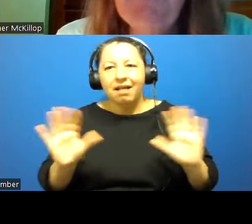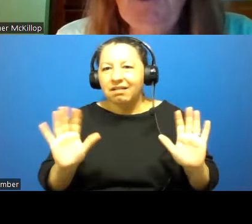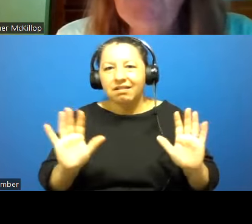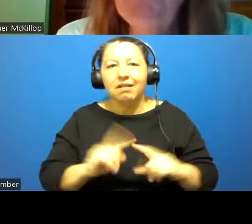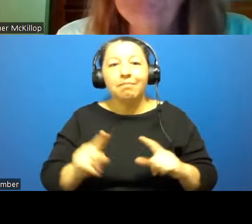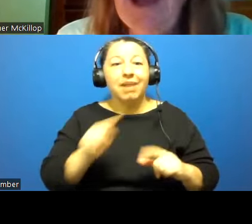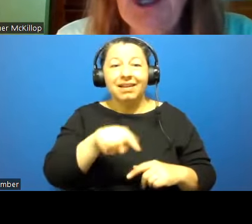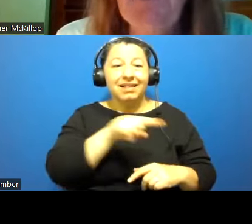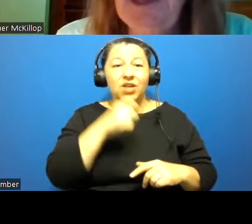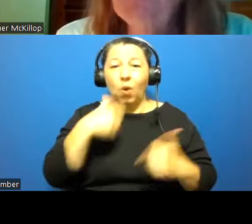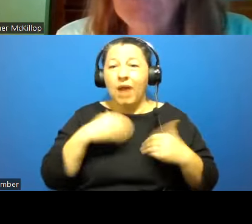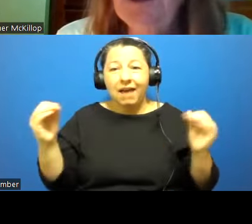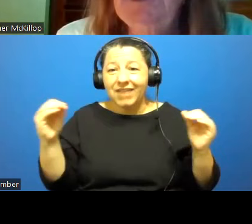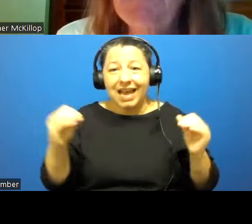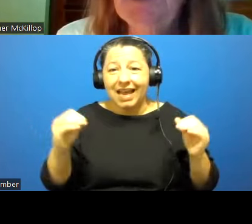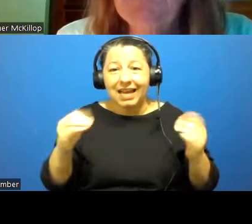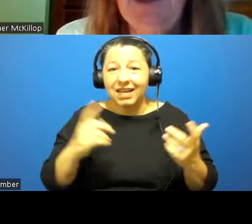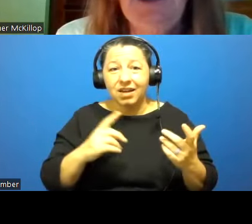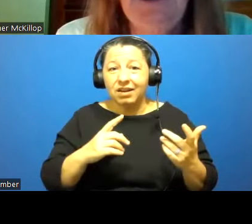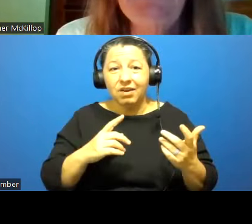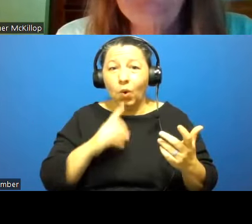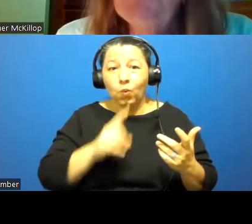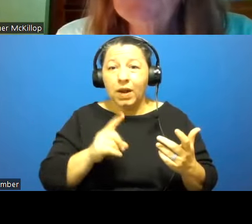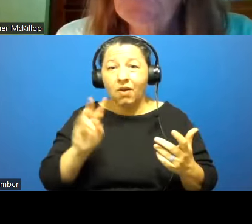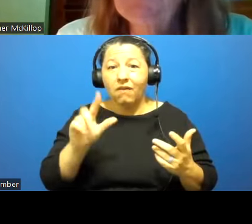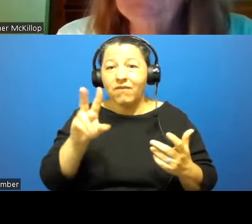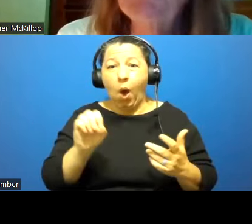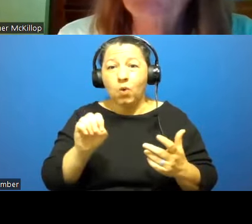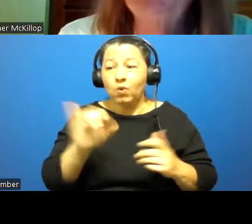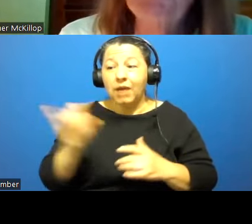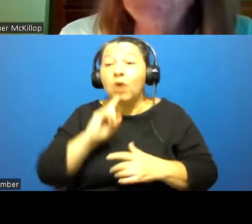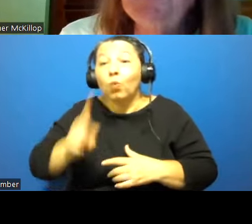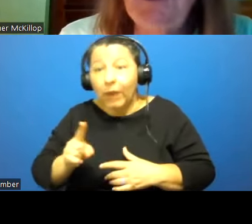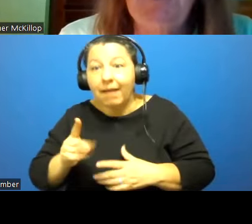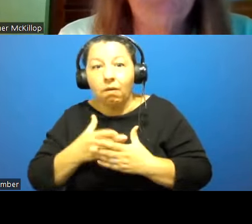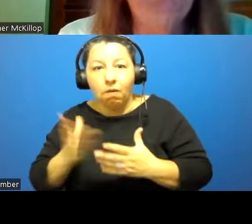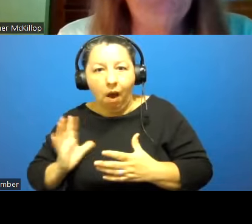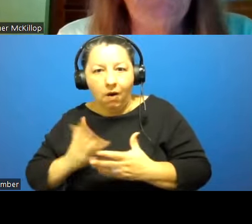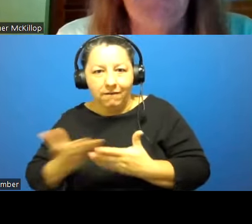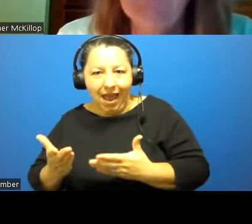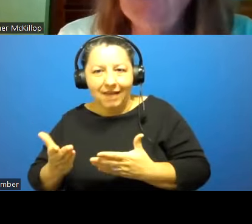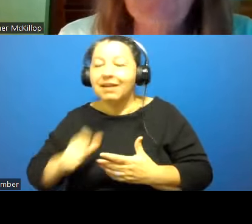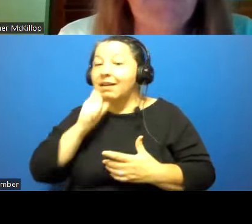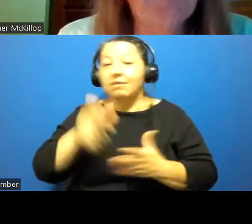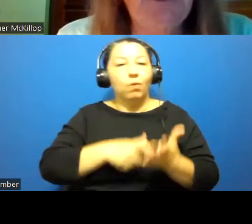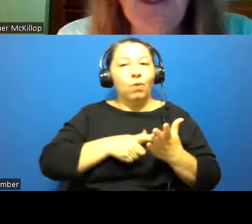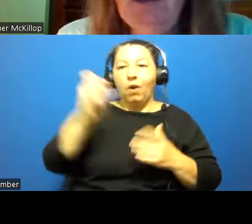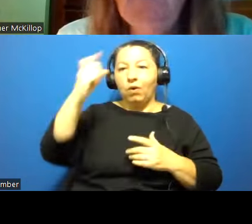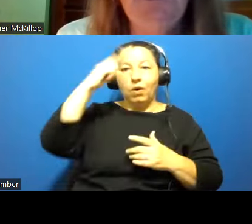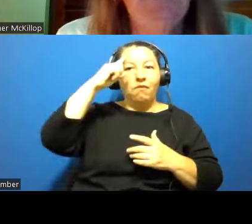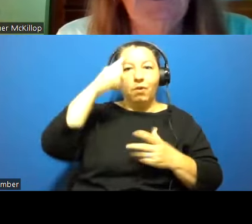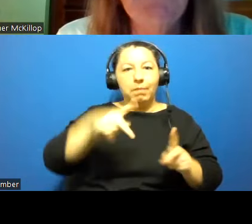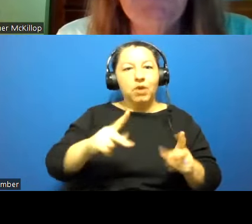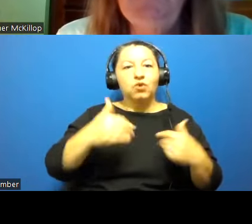these have no value like real artifacts. And they don't require government permission to have artifacts on